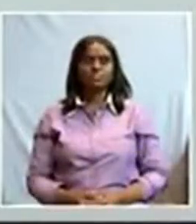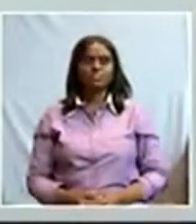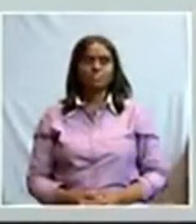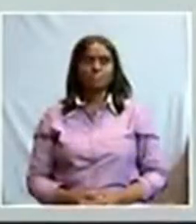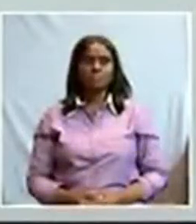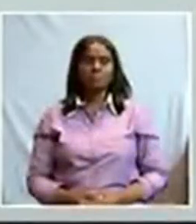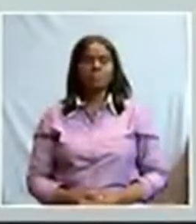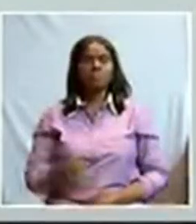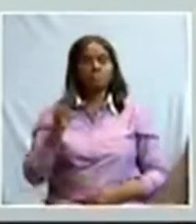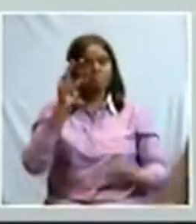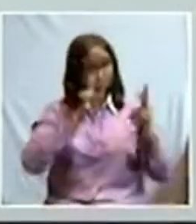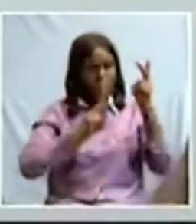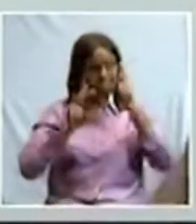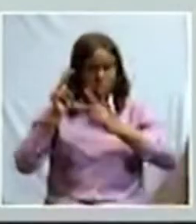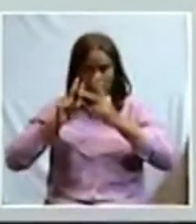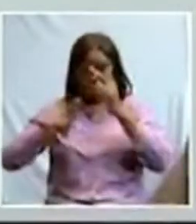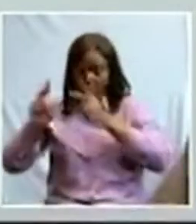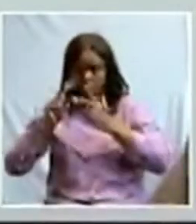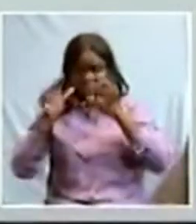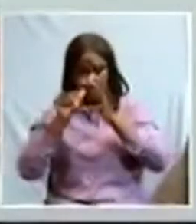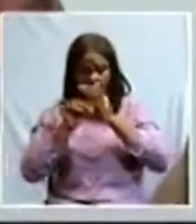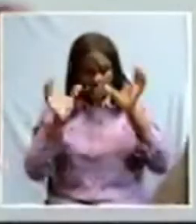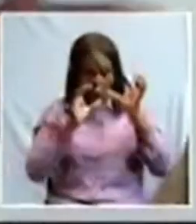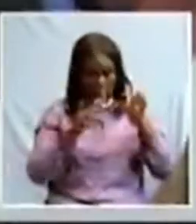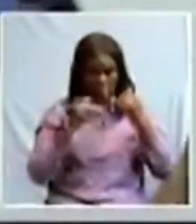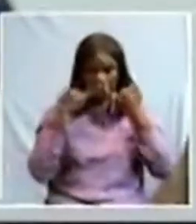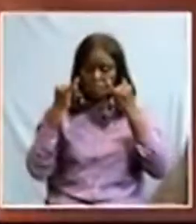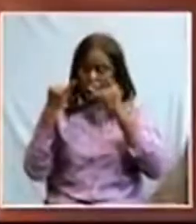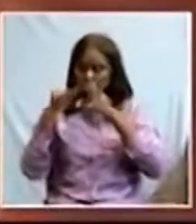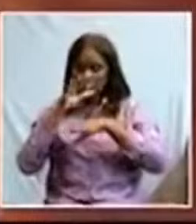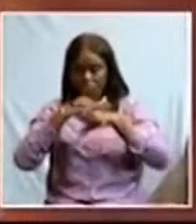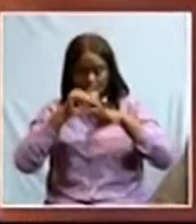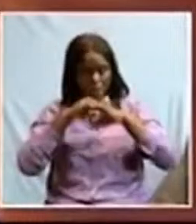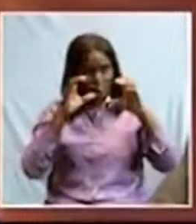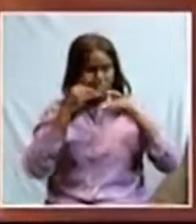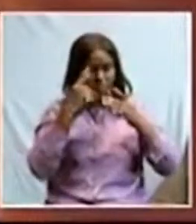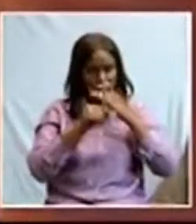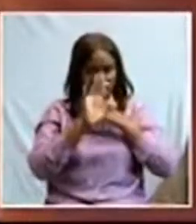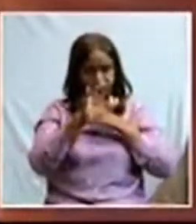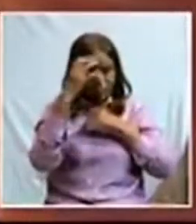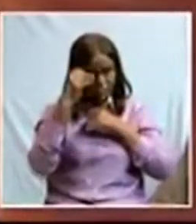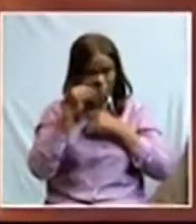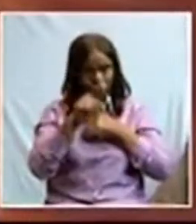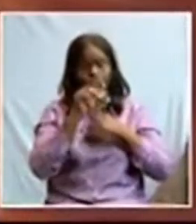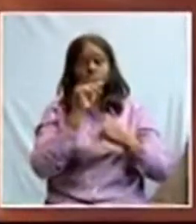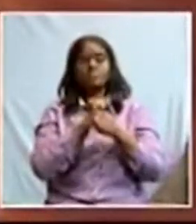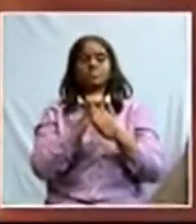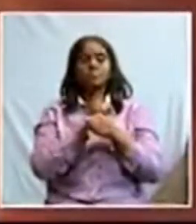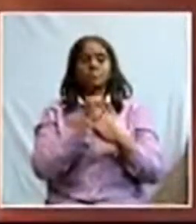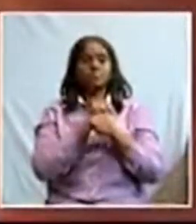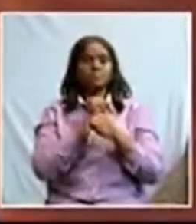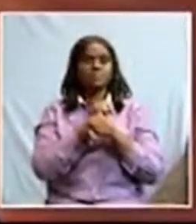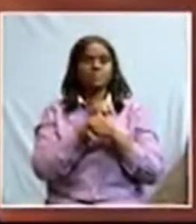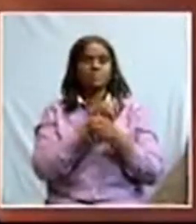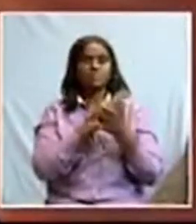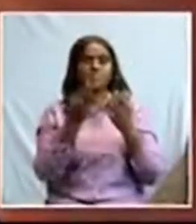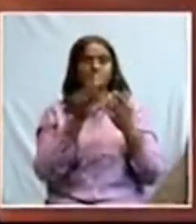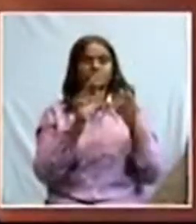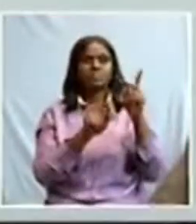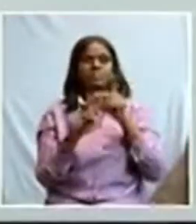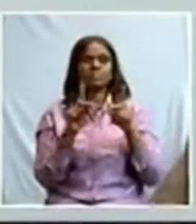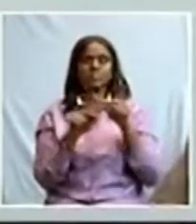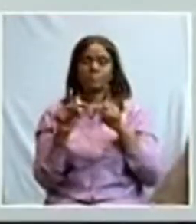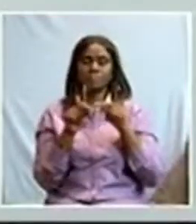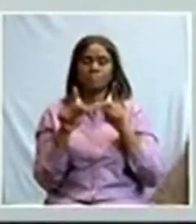We shall be visiting your councils in communities to tell them, call the community, this is what your officers are doing. You are failing the people.